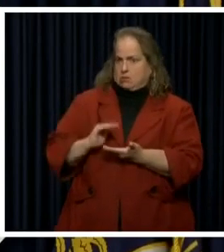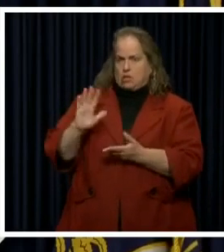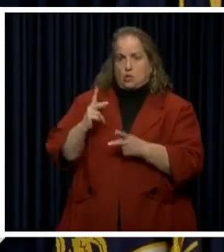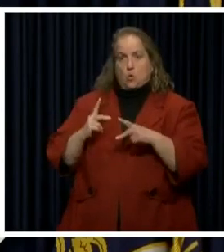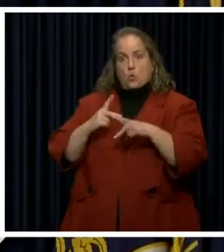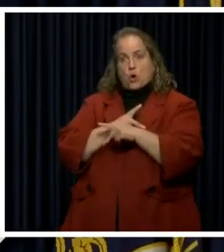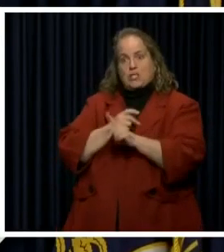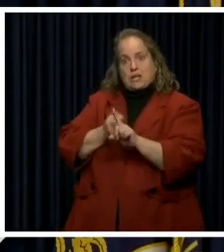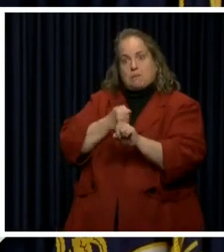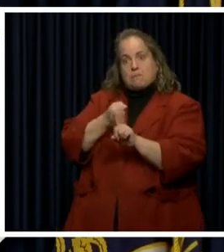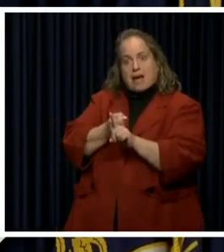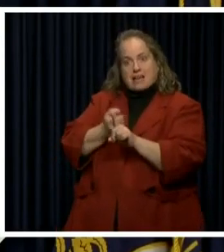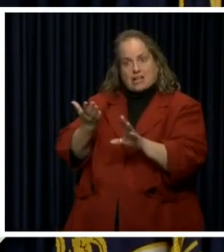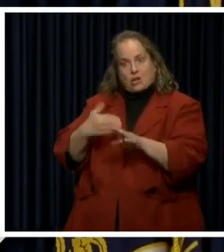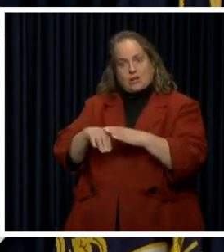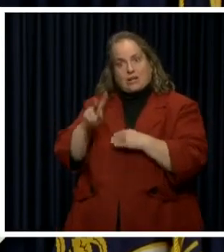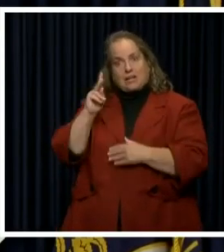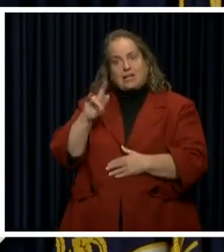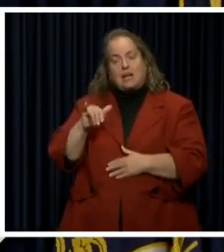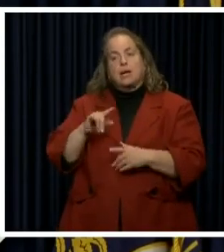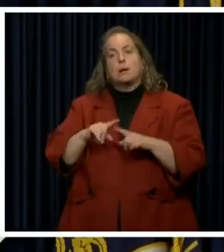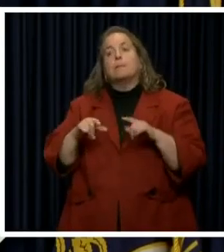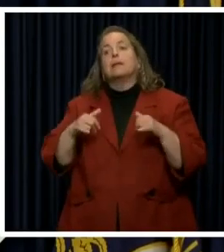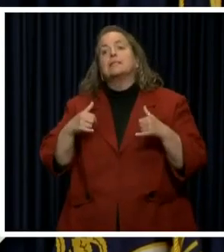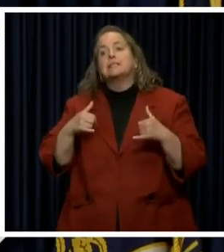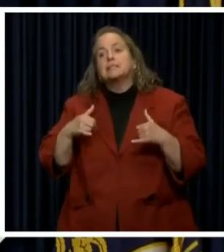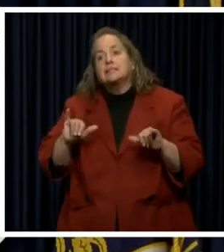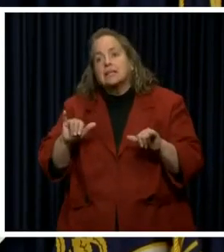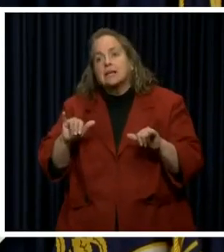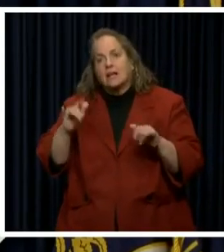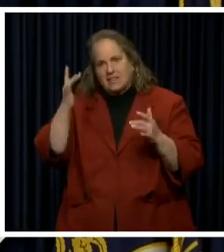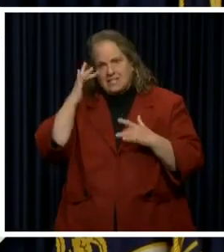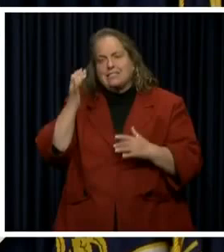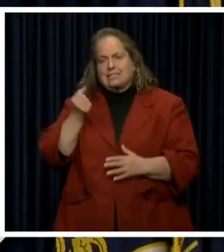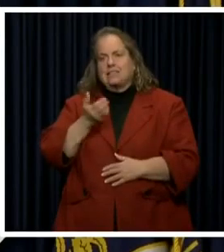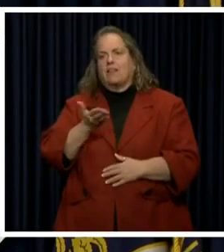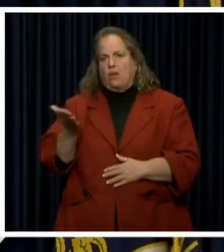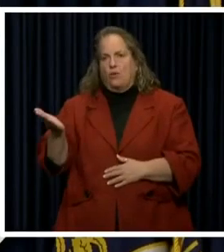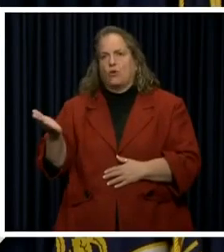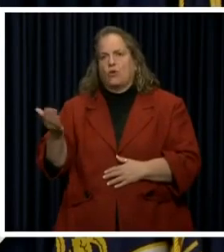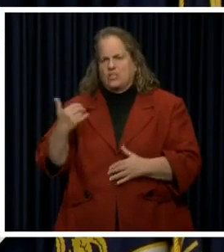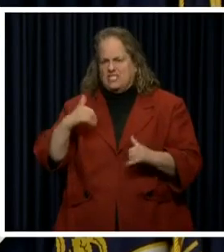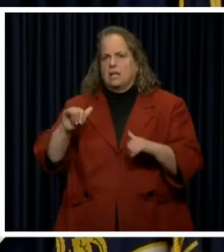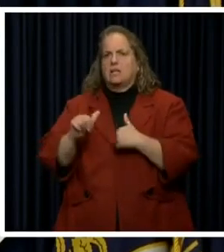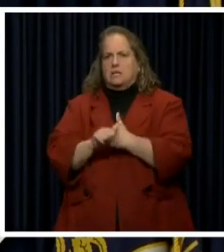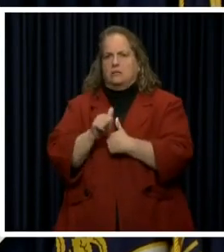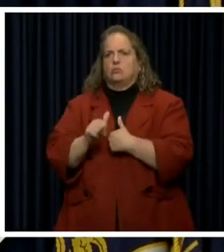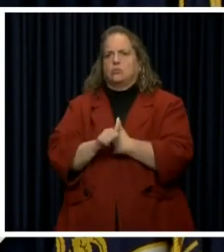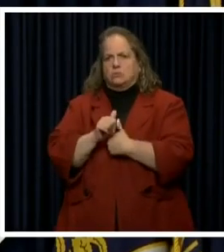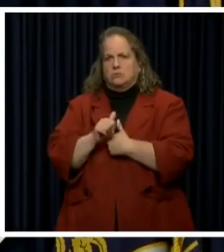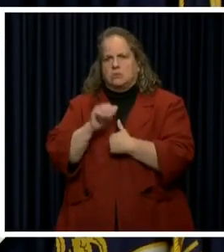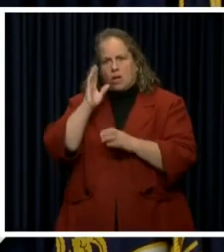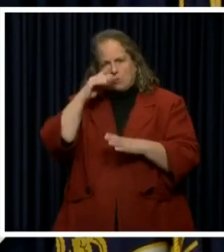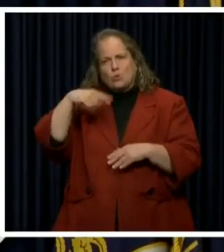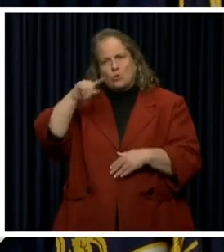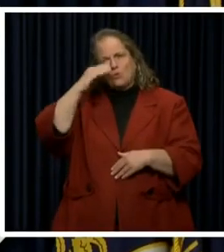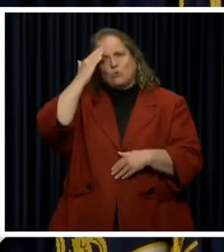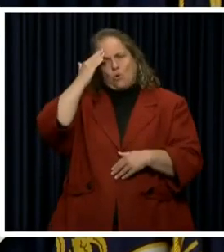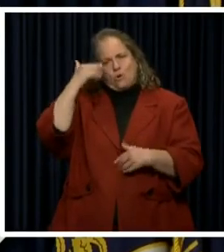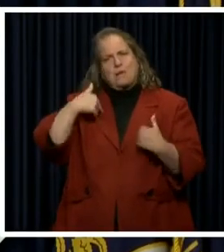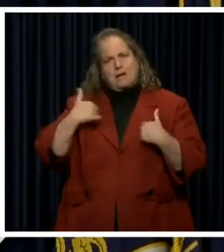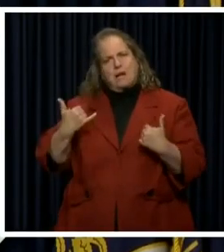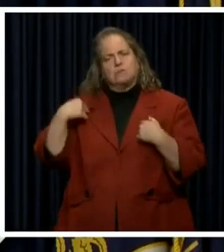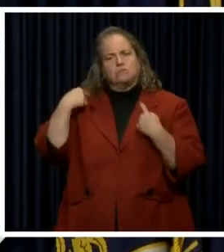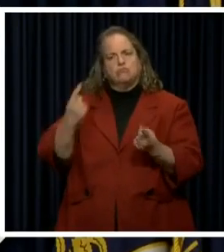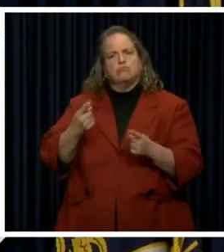at large across the state, it's still out there and it's still a danger. And so I hope you've all gotten to know me over 2 months,